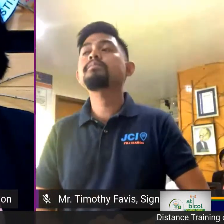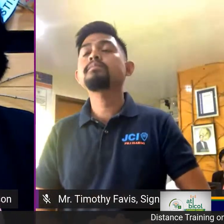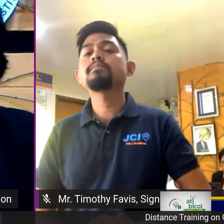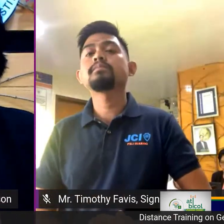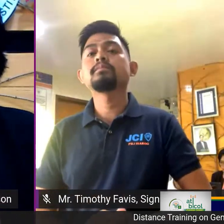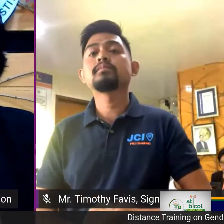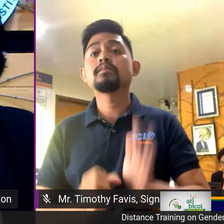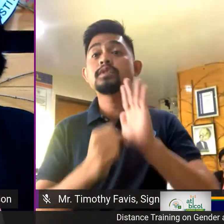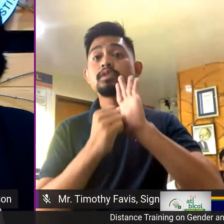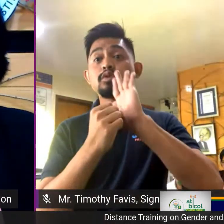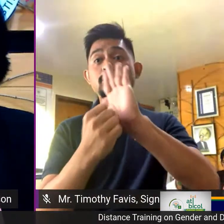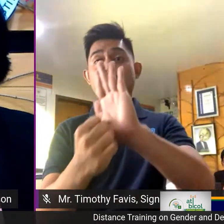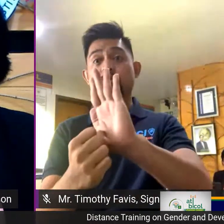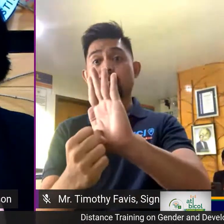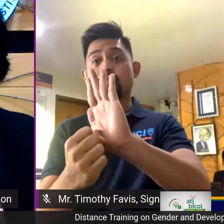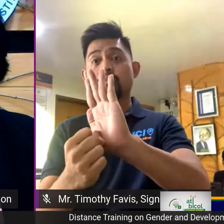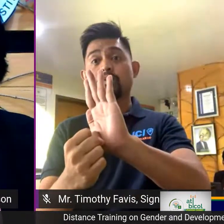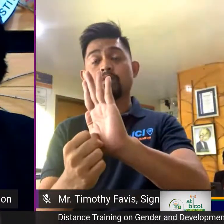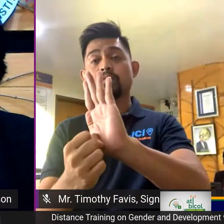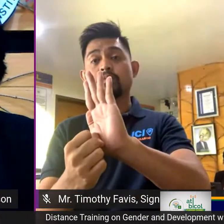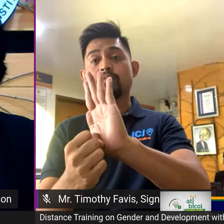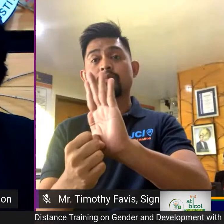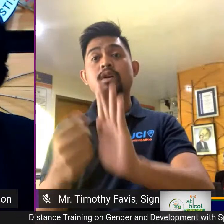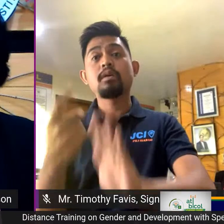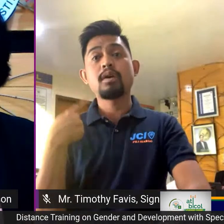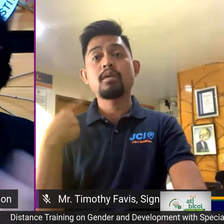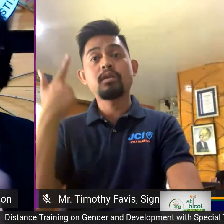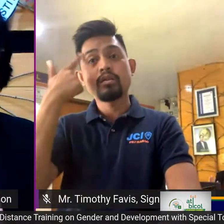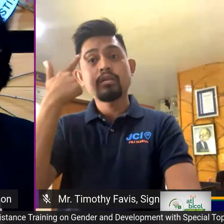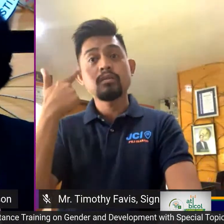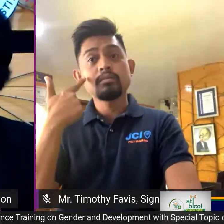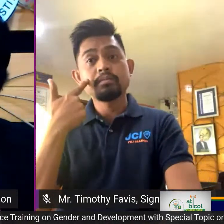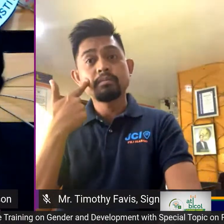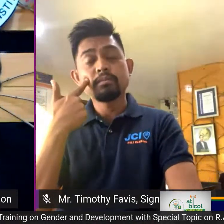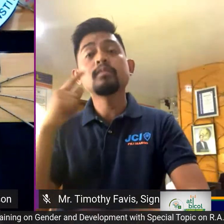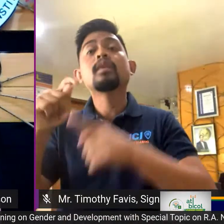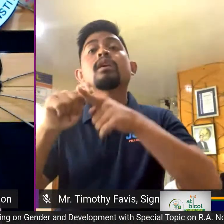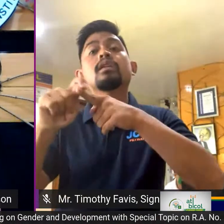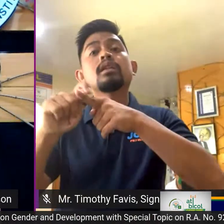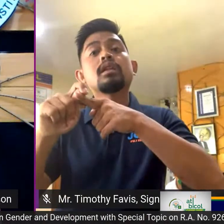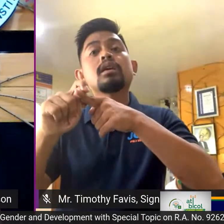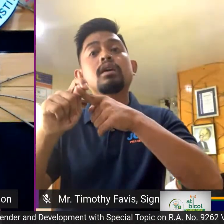I will show you, we will have the gender sensitivity training.